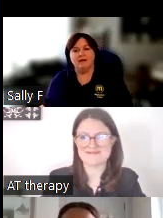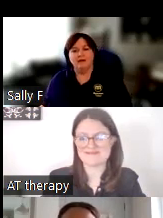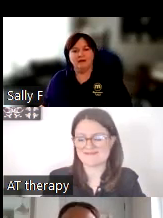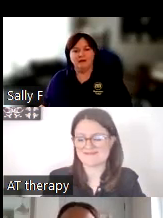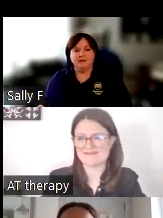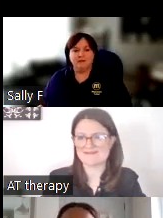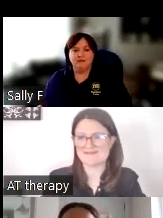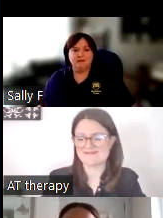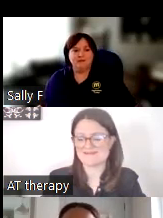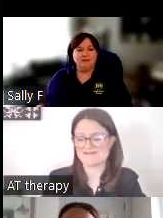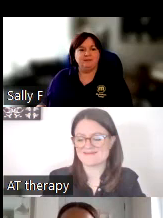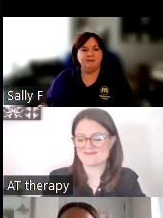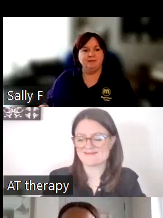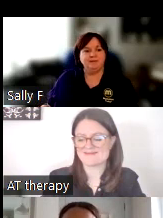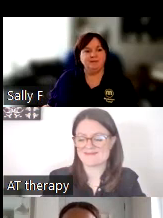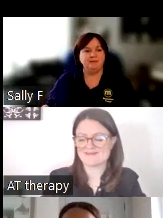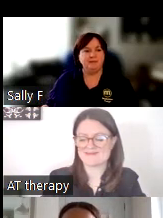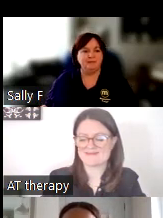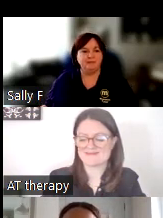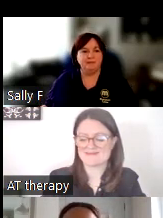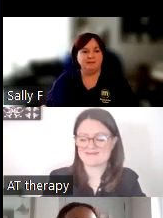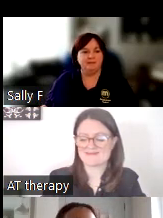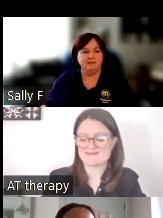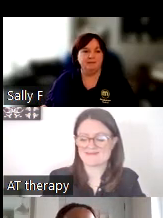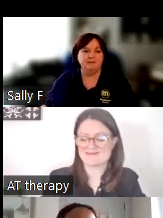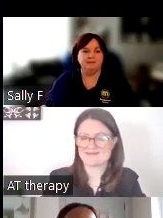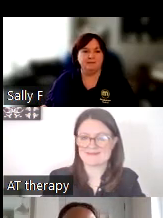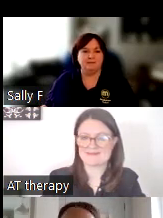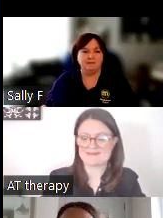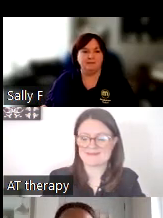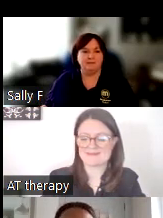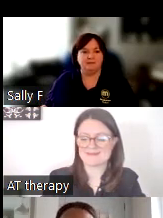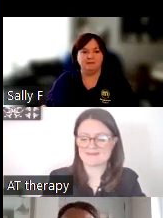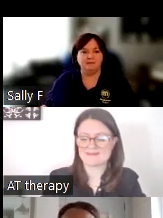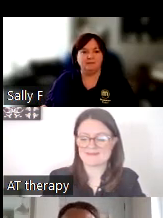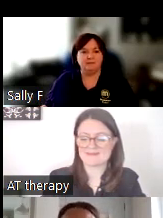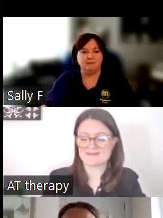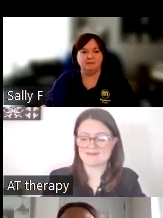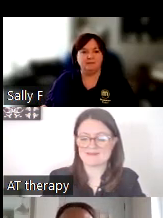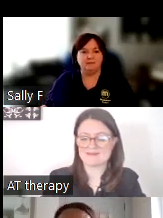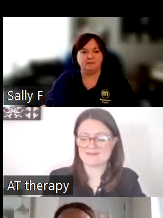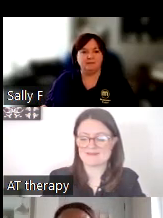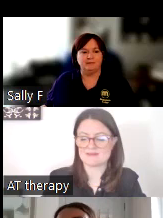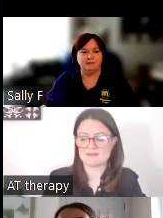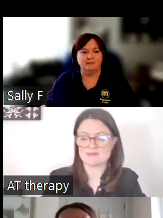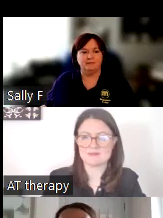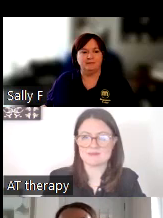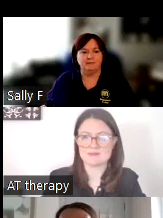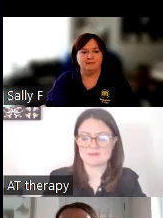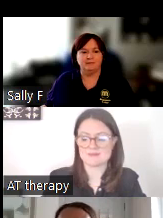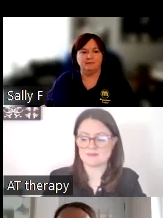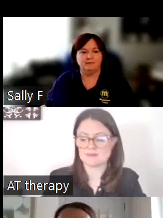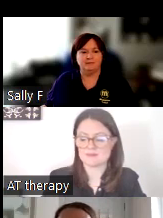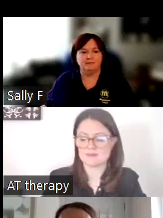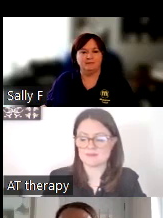in the bag. We'd often do a different topic each term, so it could be animals or transport, and it's always, you know,